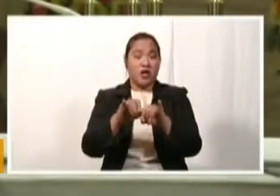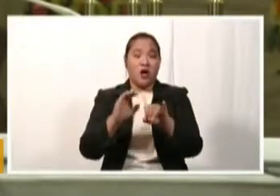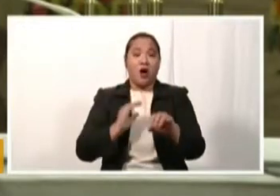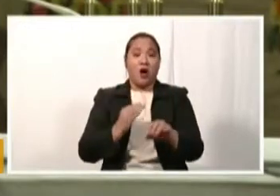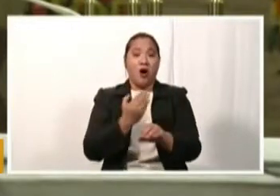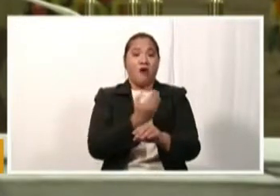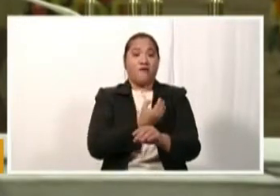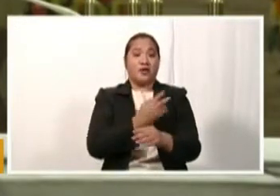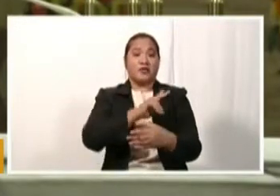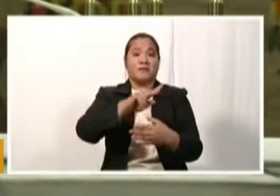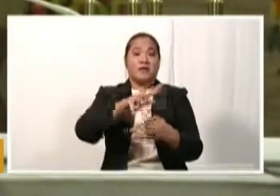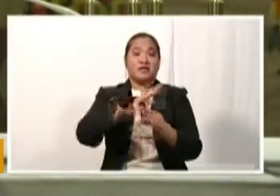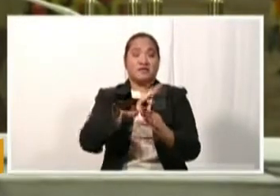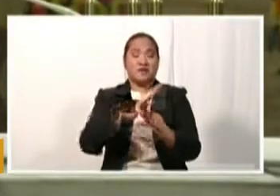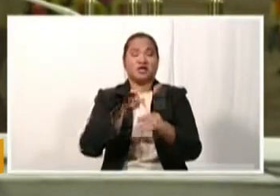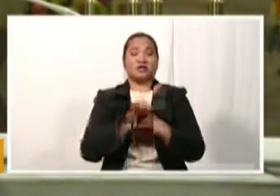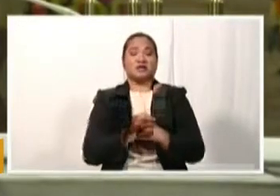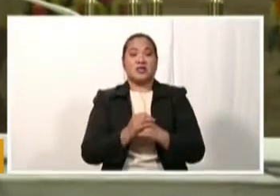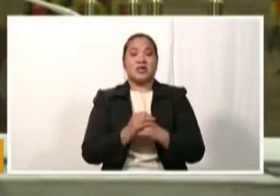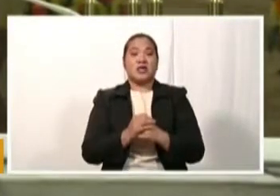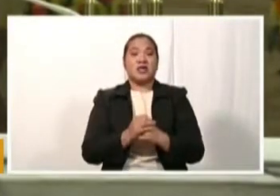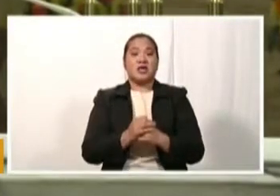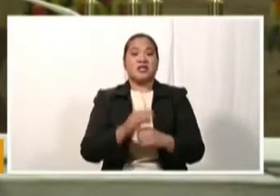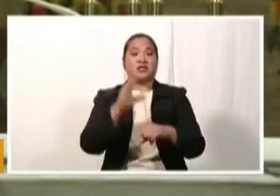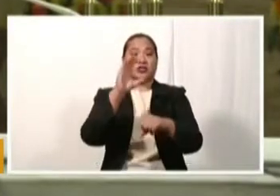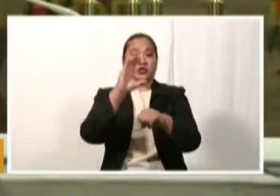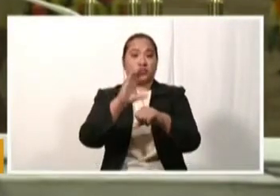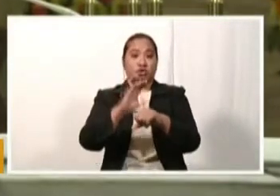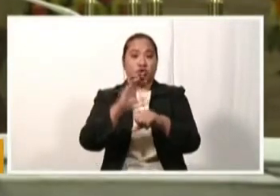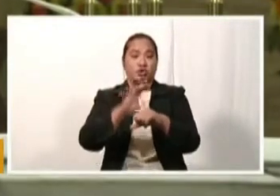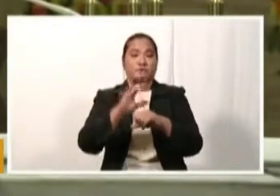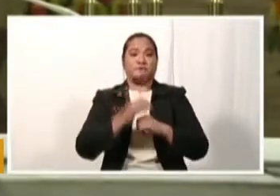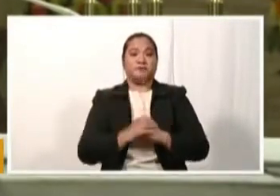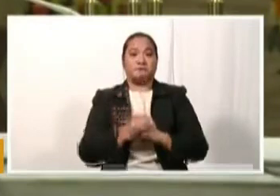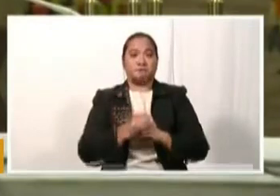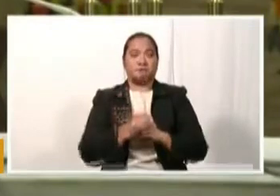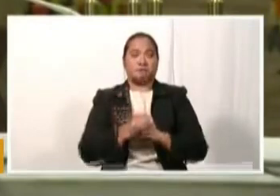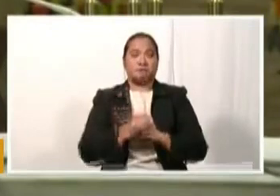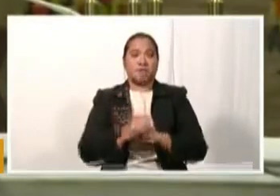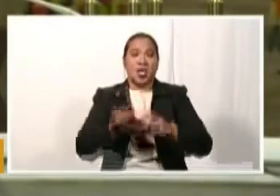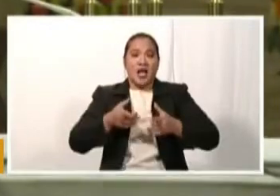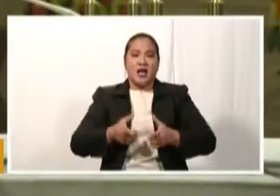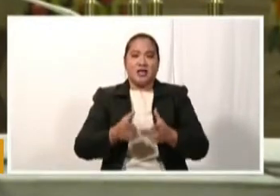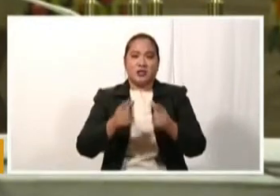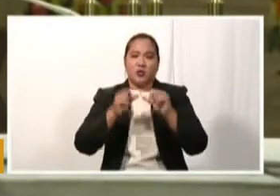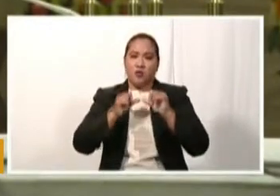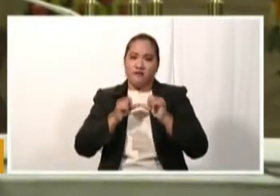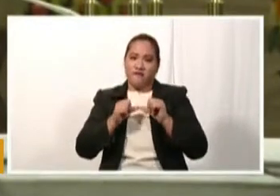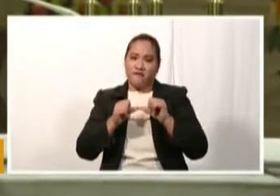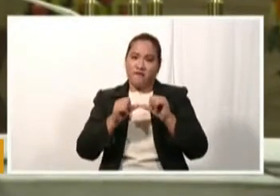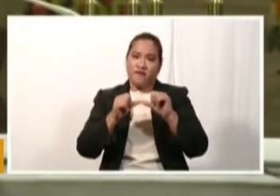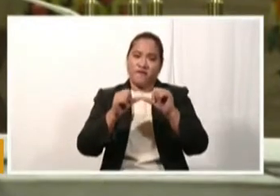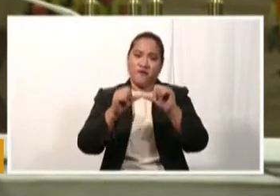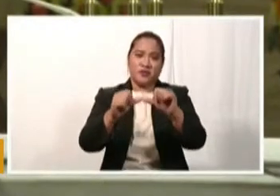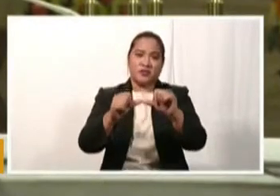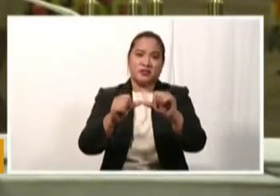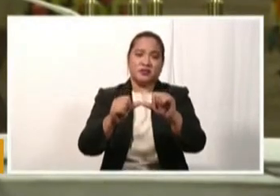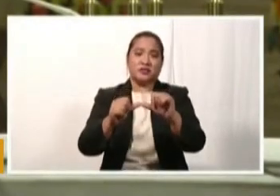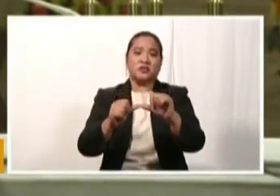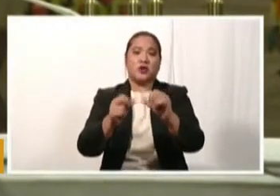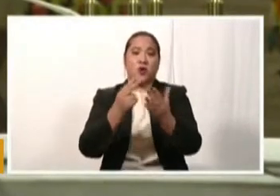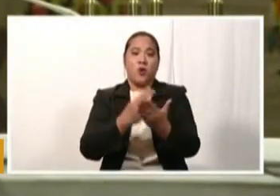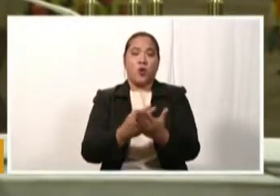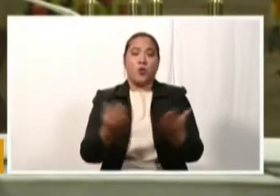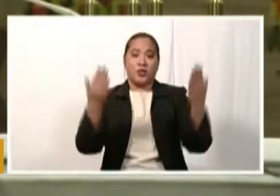our participation in his church. Let us go forth from this holy